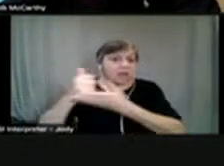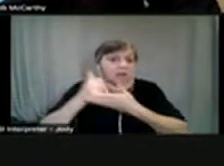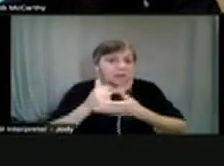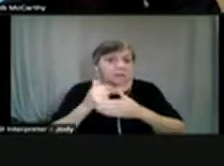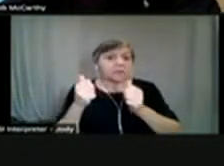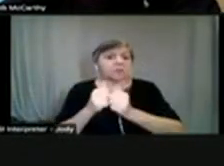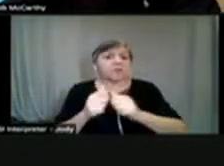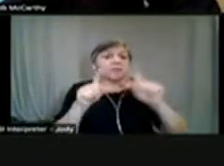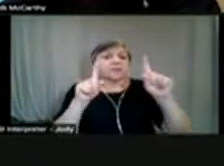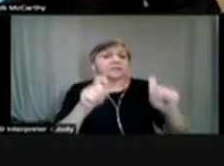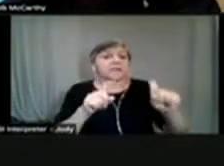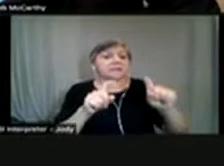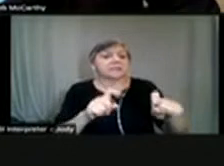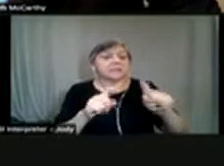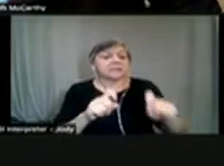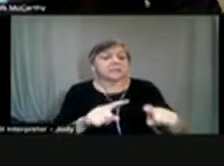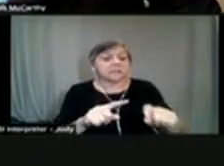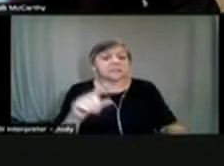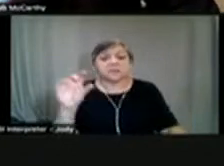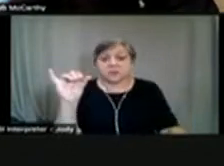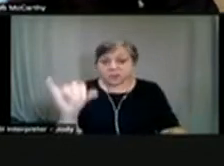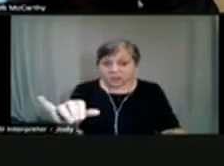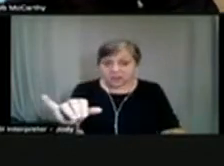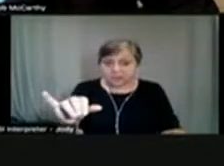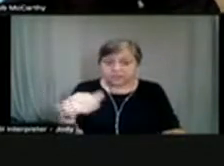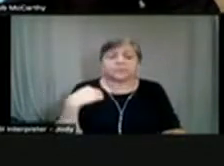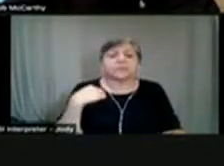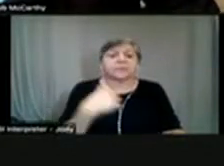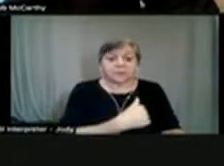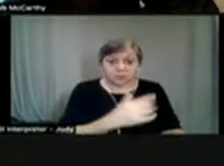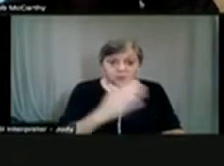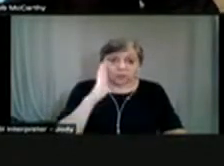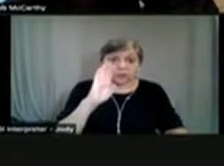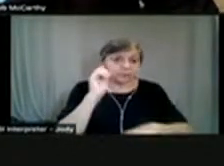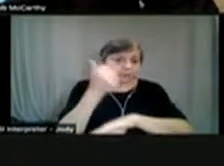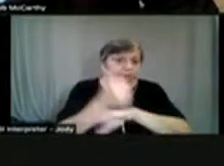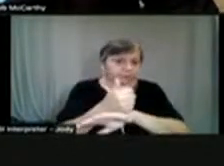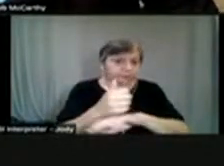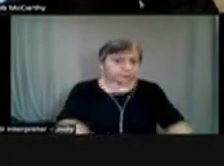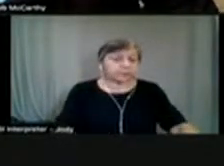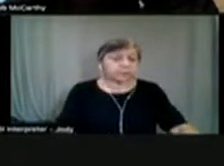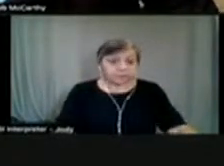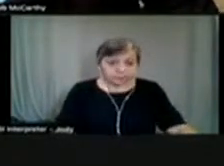those are some of the measures that we will have in place. But